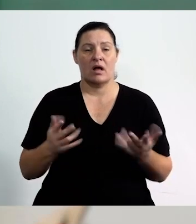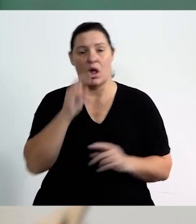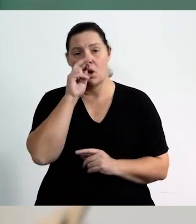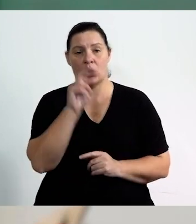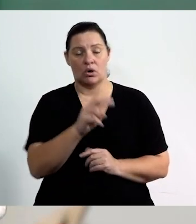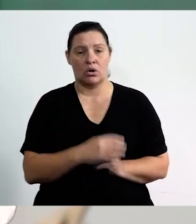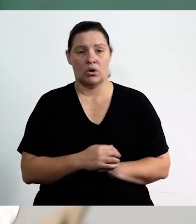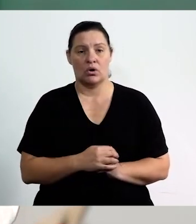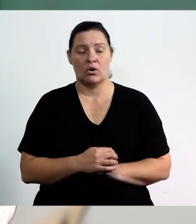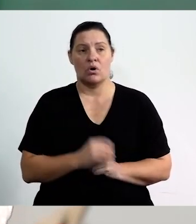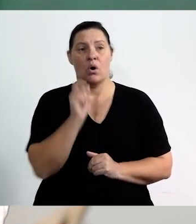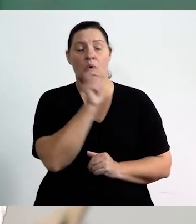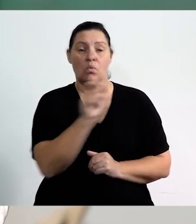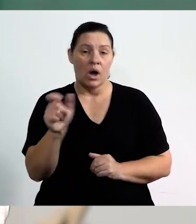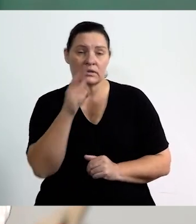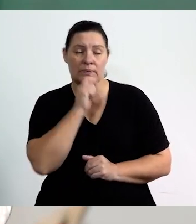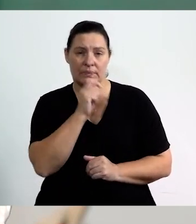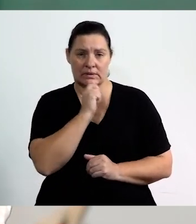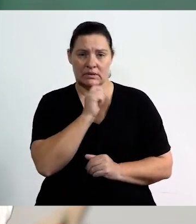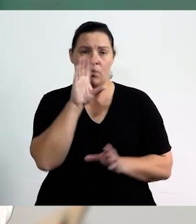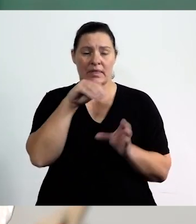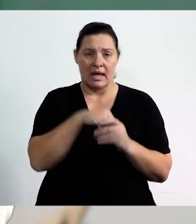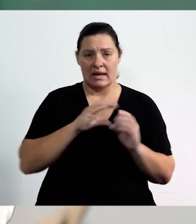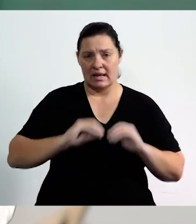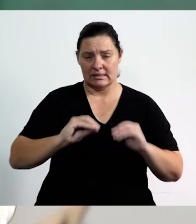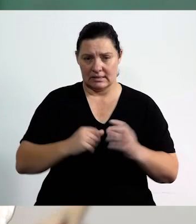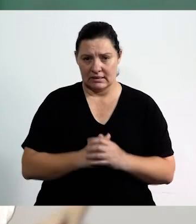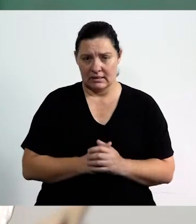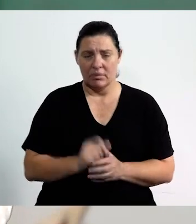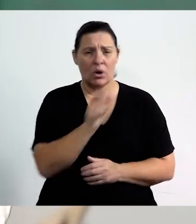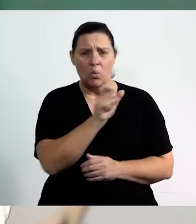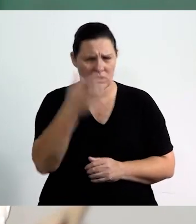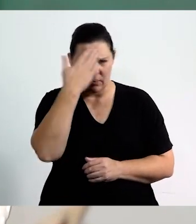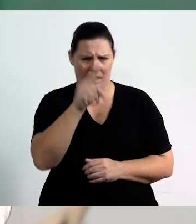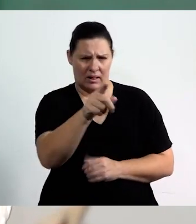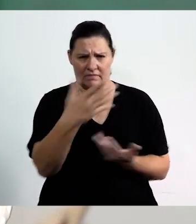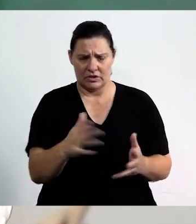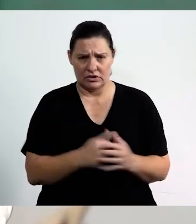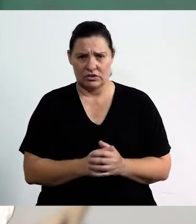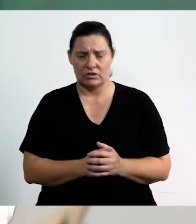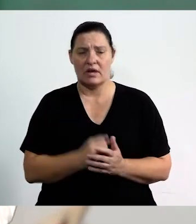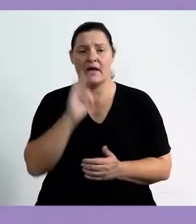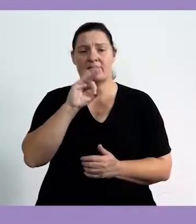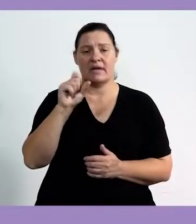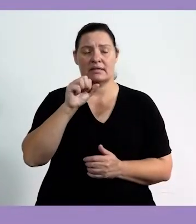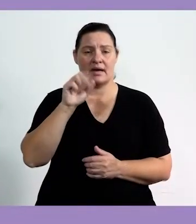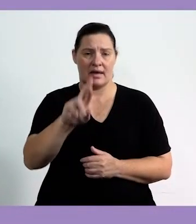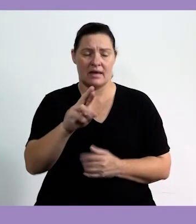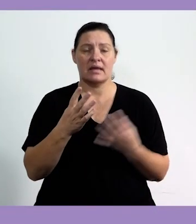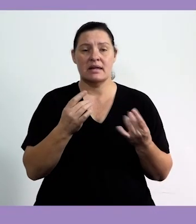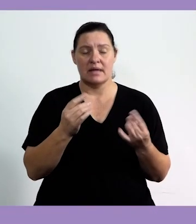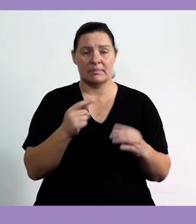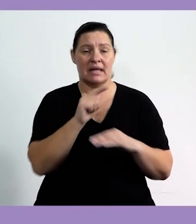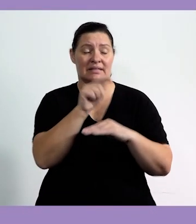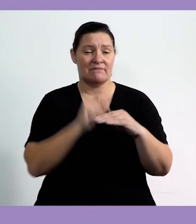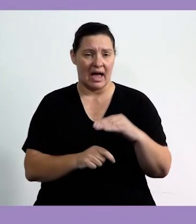So let's look at the words that we are going to be using in this lesson. But these are words that you know already. Factors, a